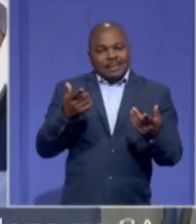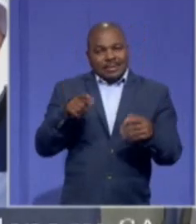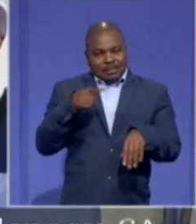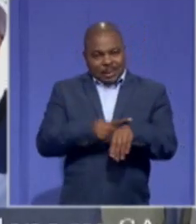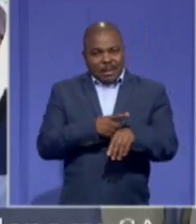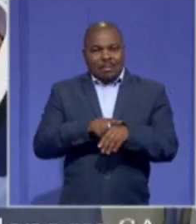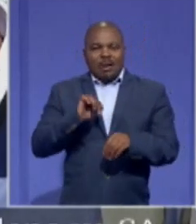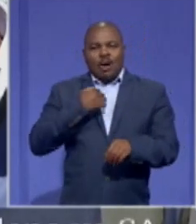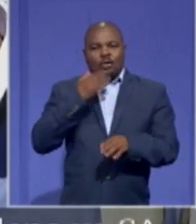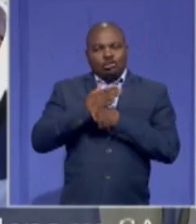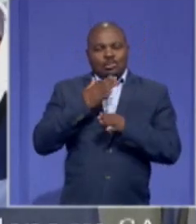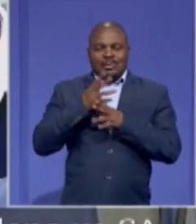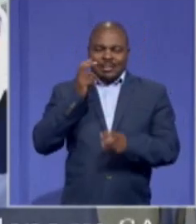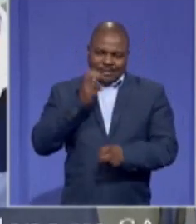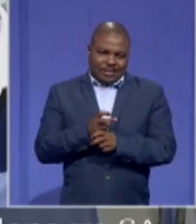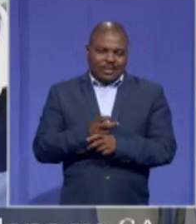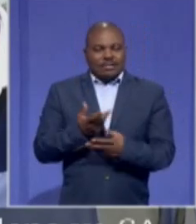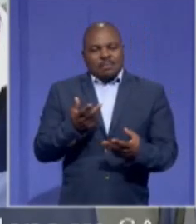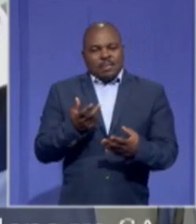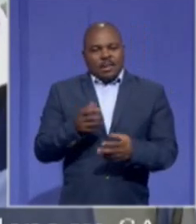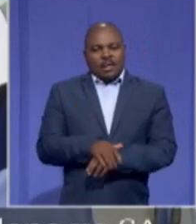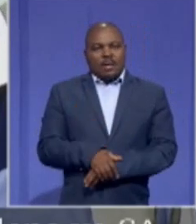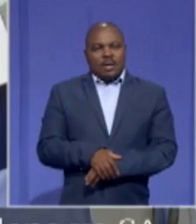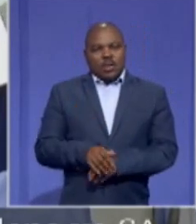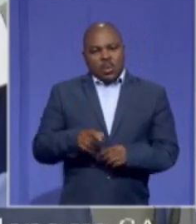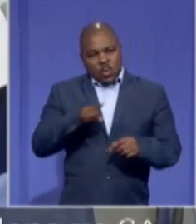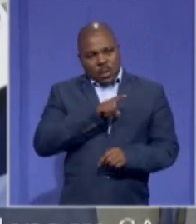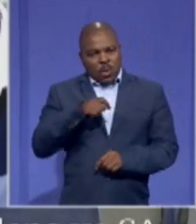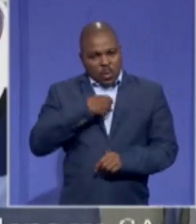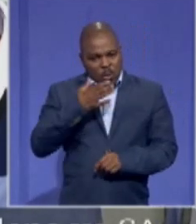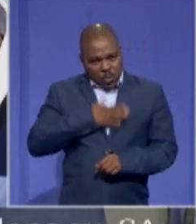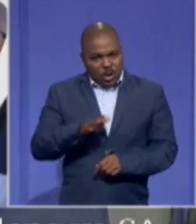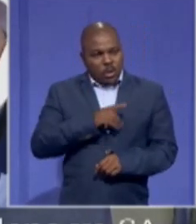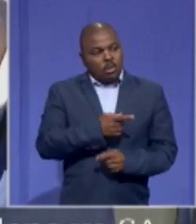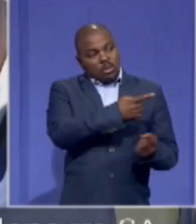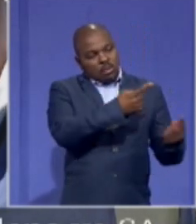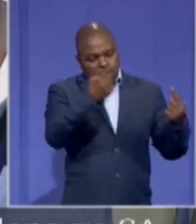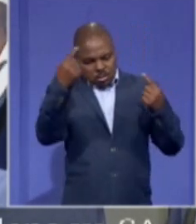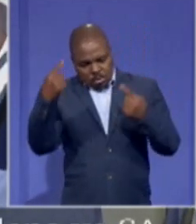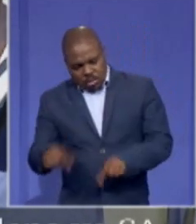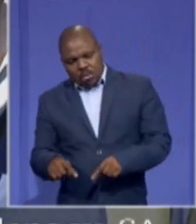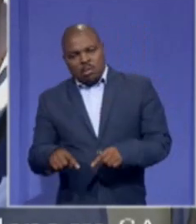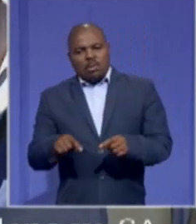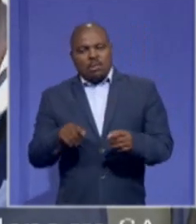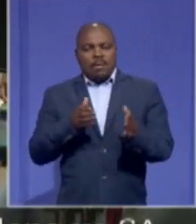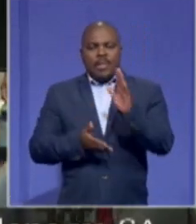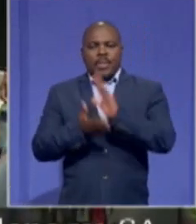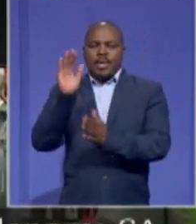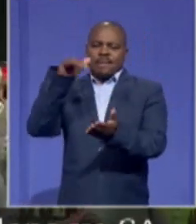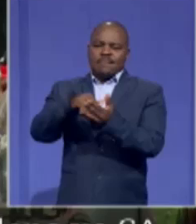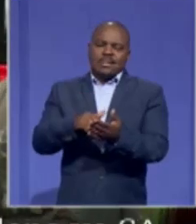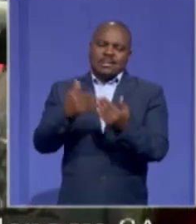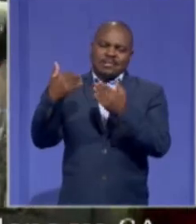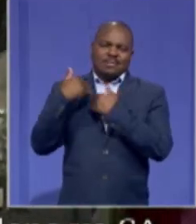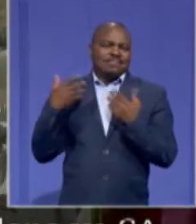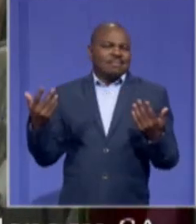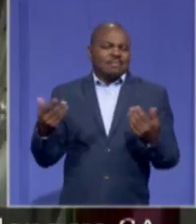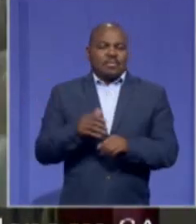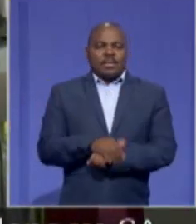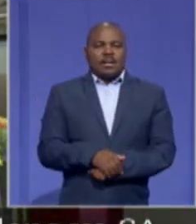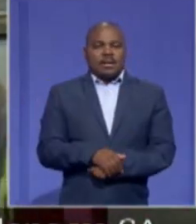our job a little bit difficult because we would want them to arrive safely at their destinations. Boholo